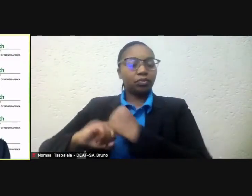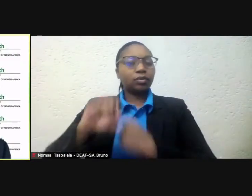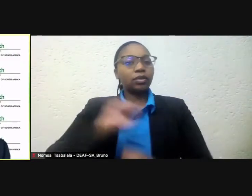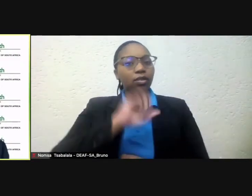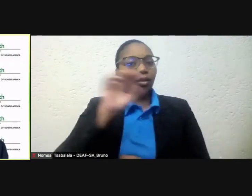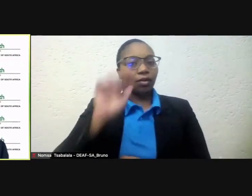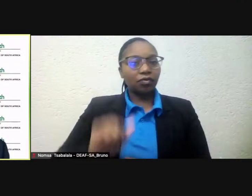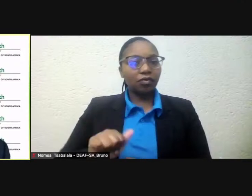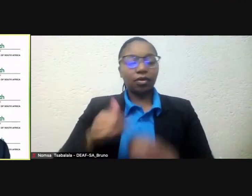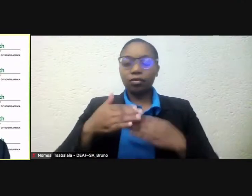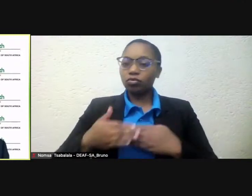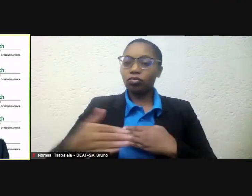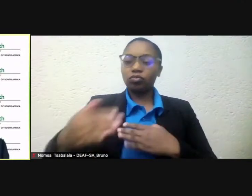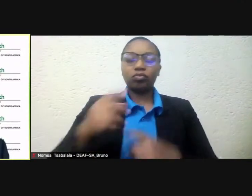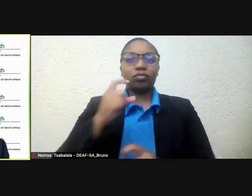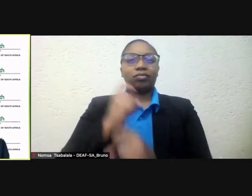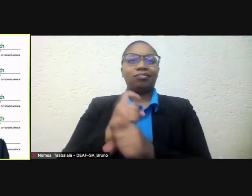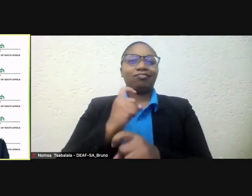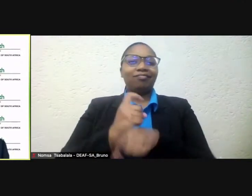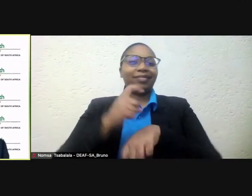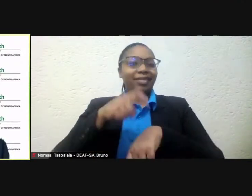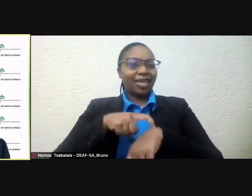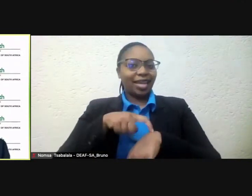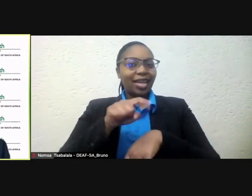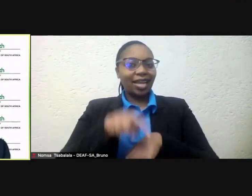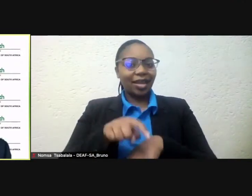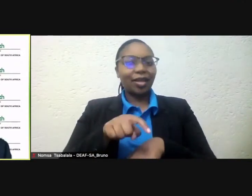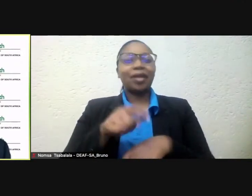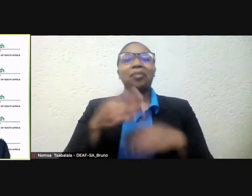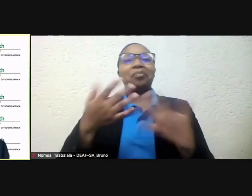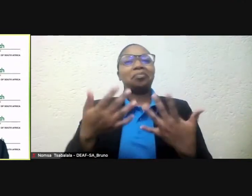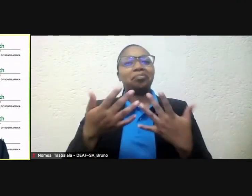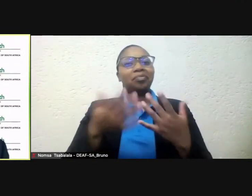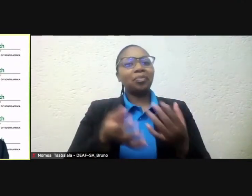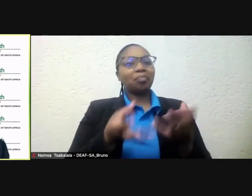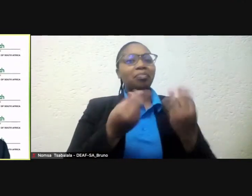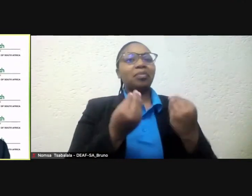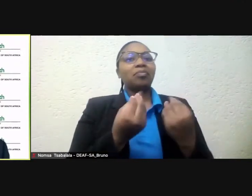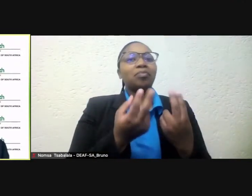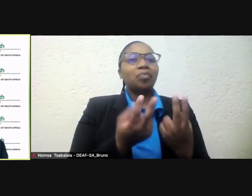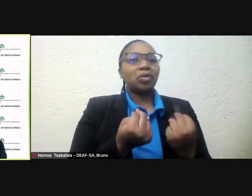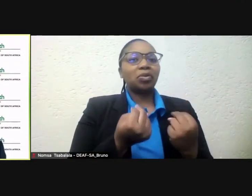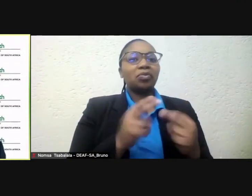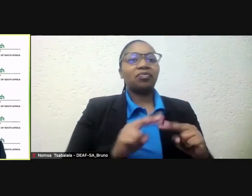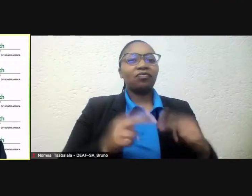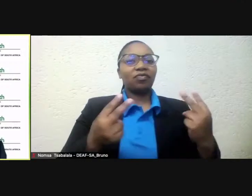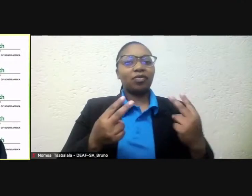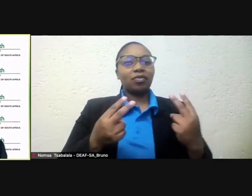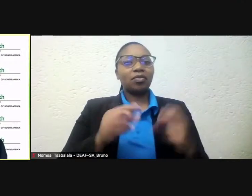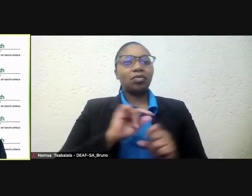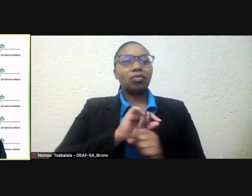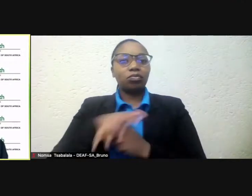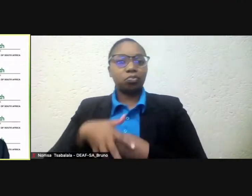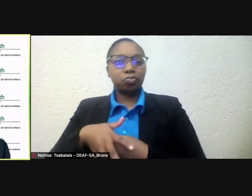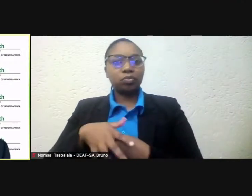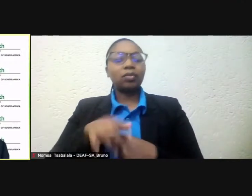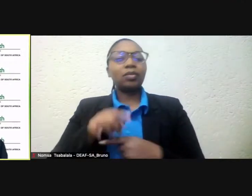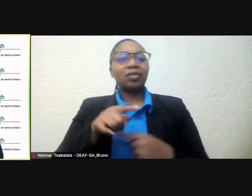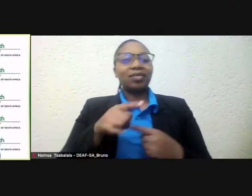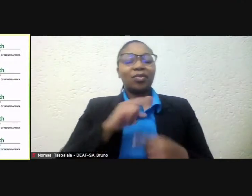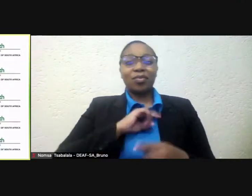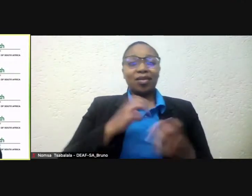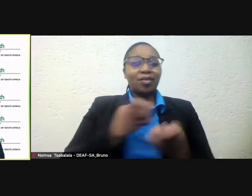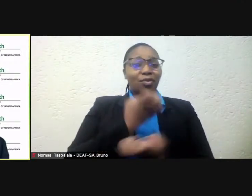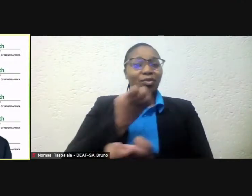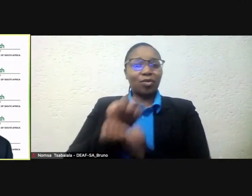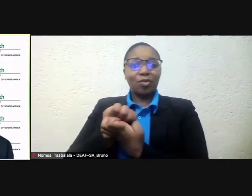very difficult situation, which has got a serious impact on our economy. As we were entering